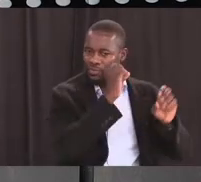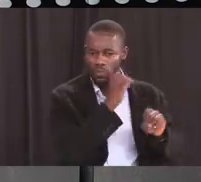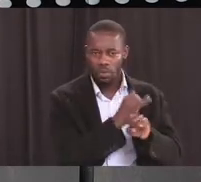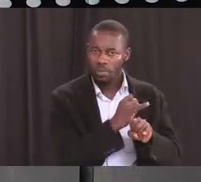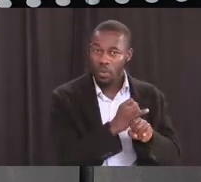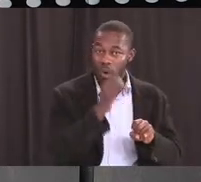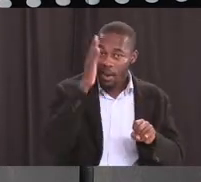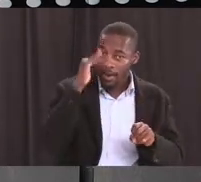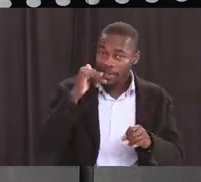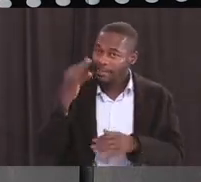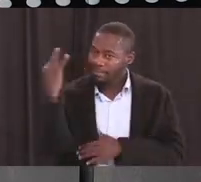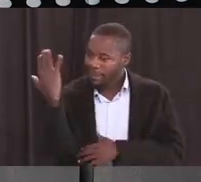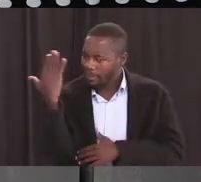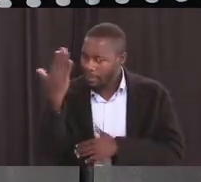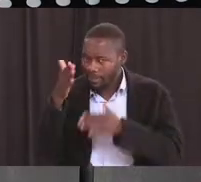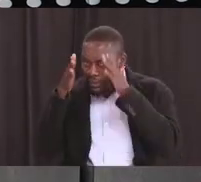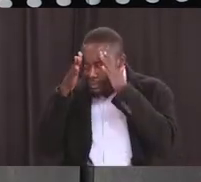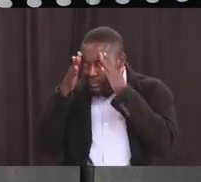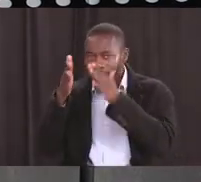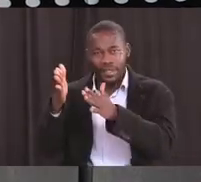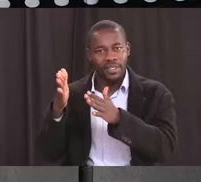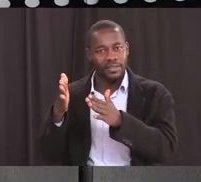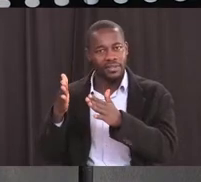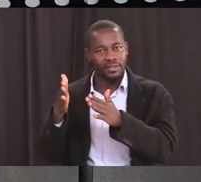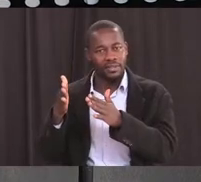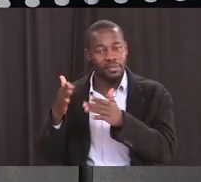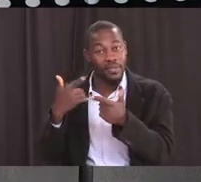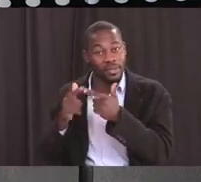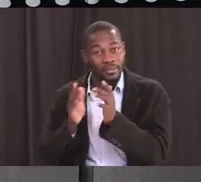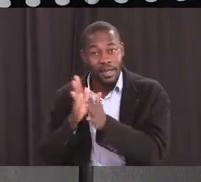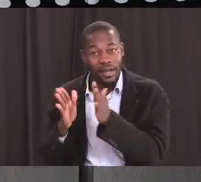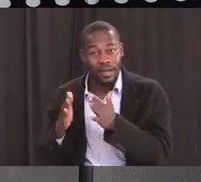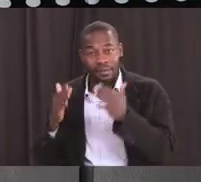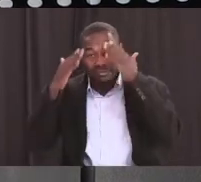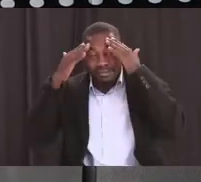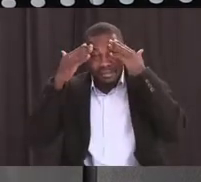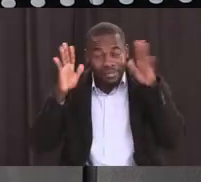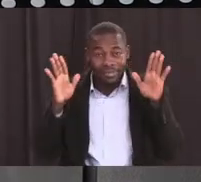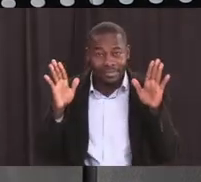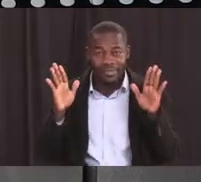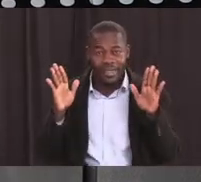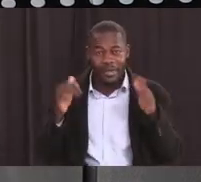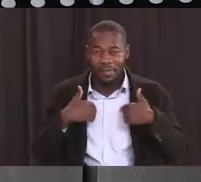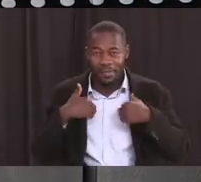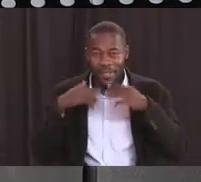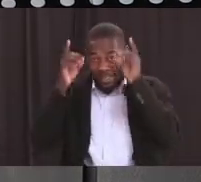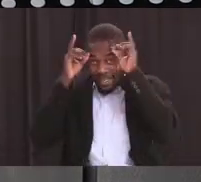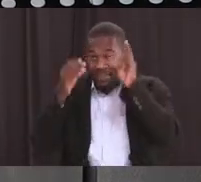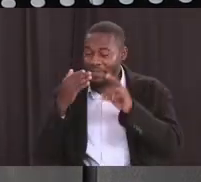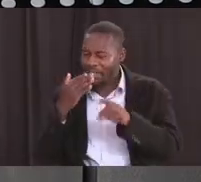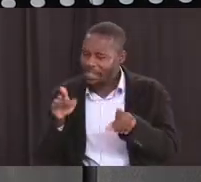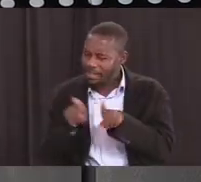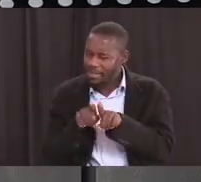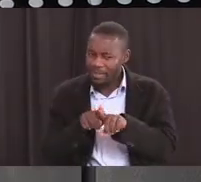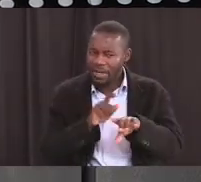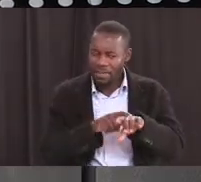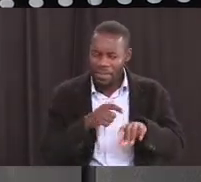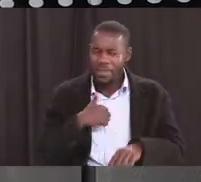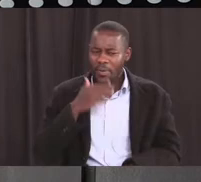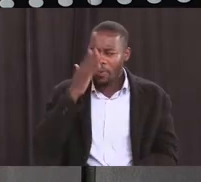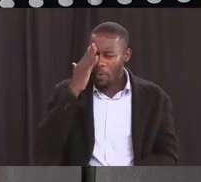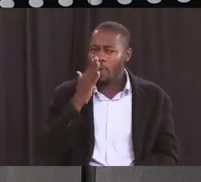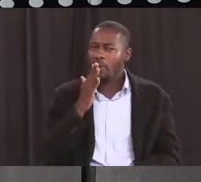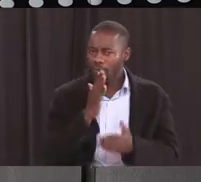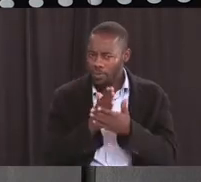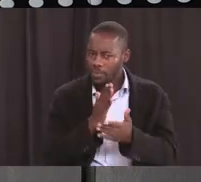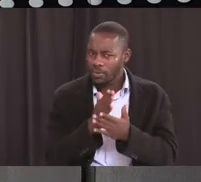but we didn't know the next steps in the plan. And at that time, I only knew that God had called me into full-time ministry.